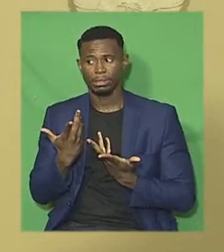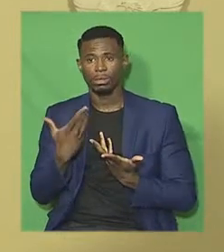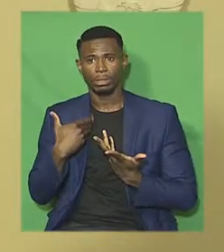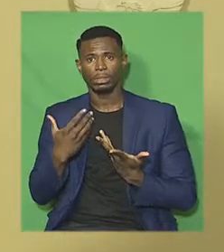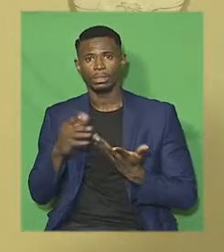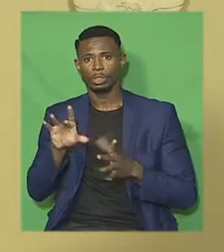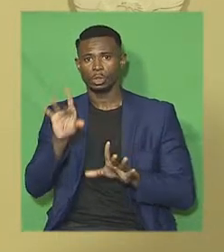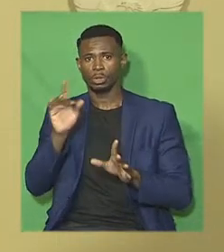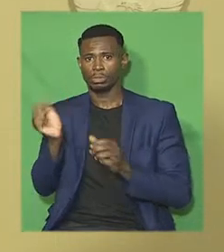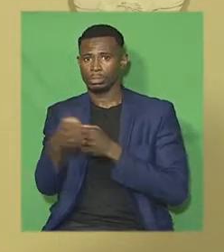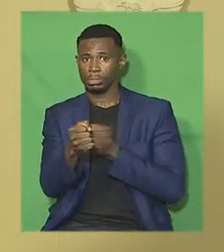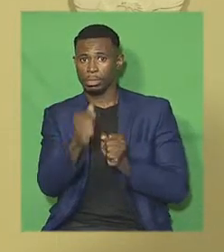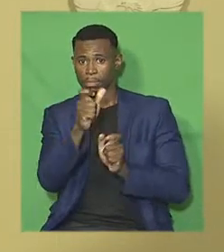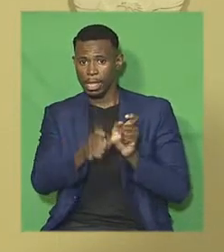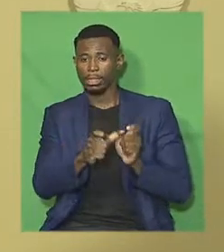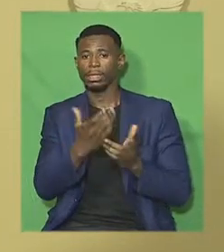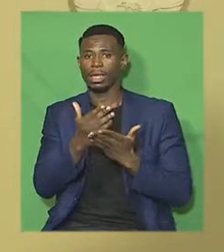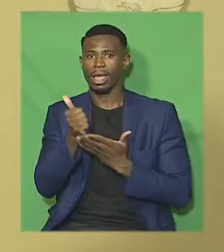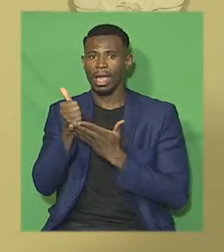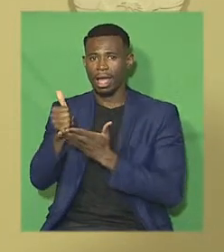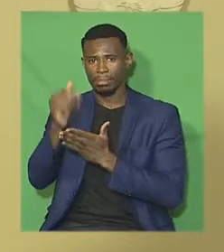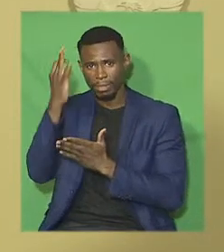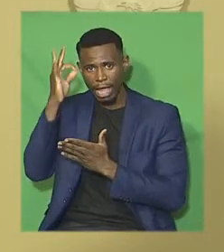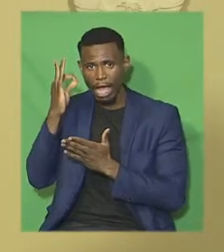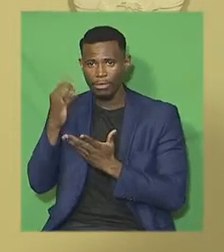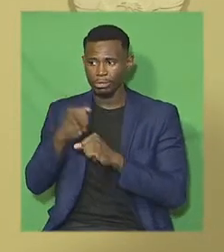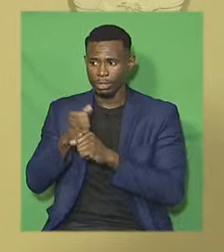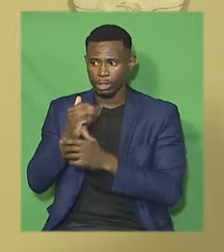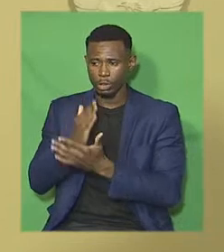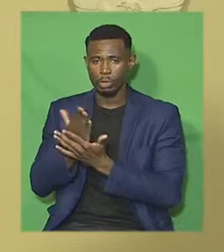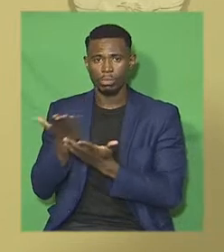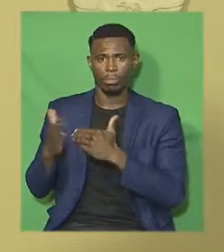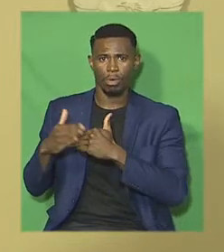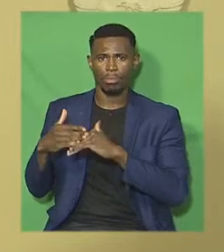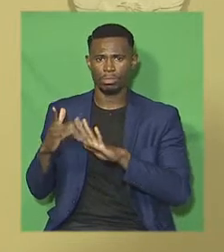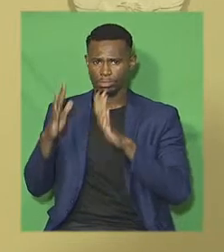areas that require urgent and decisive action.